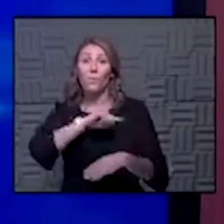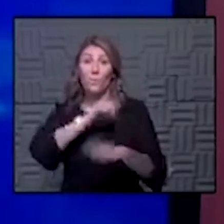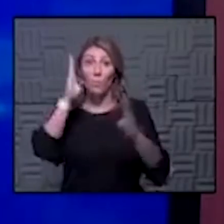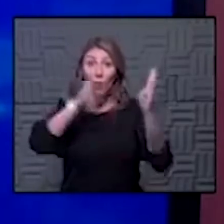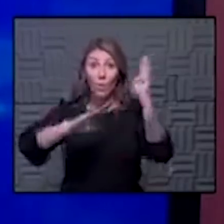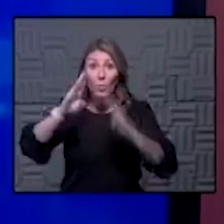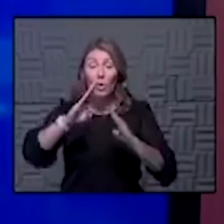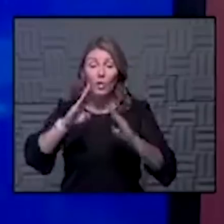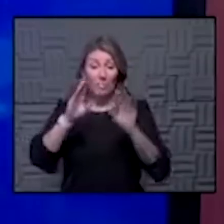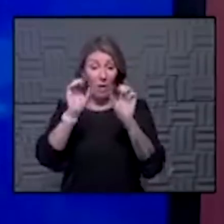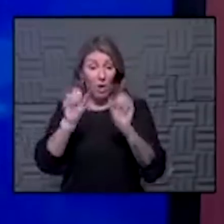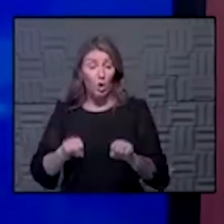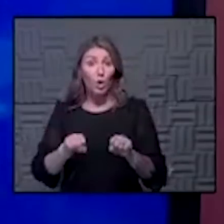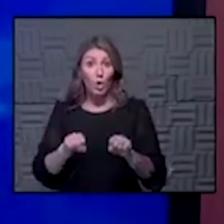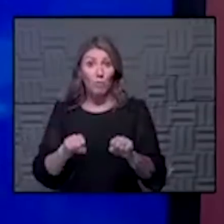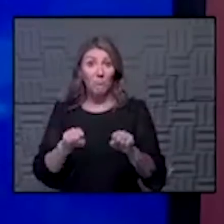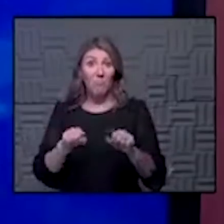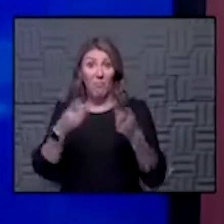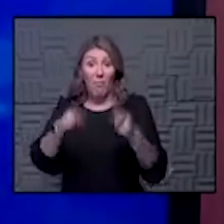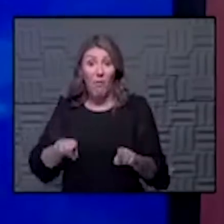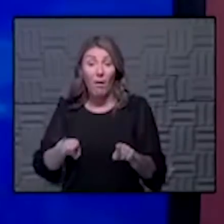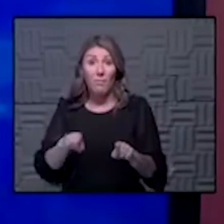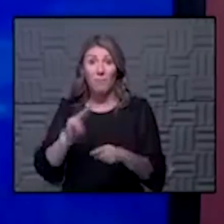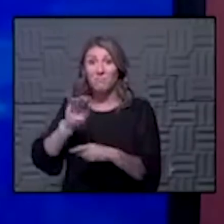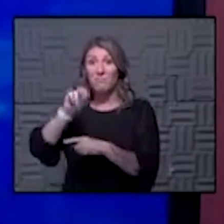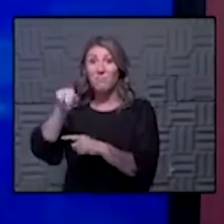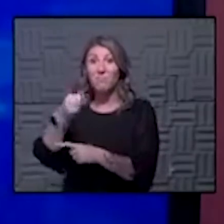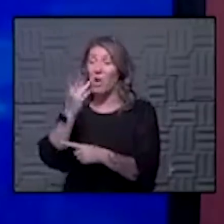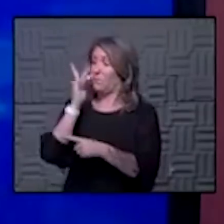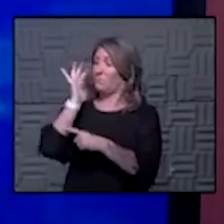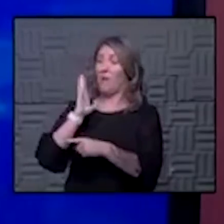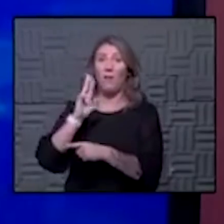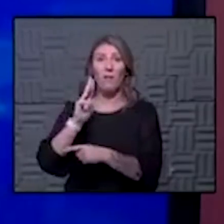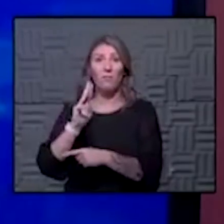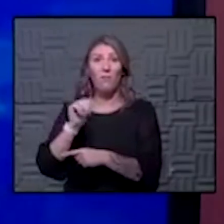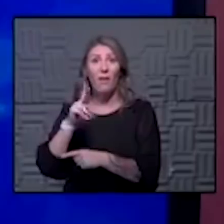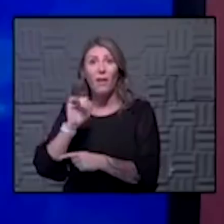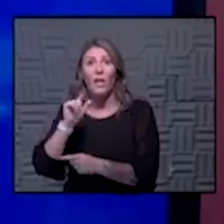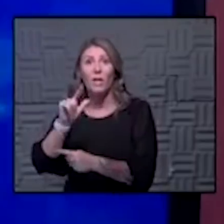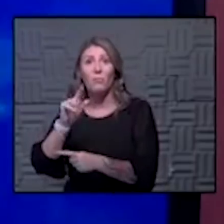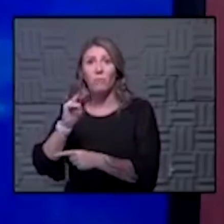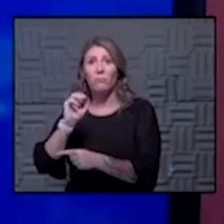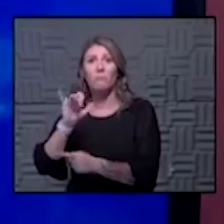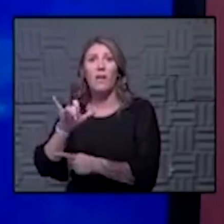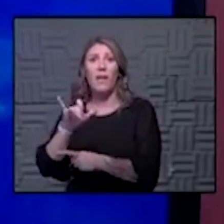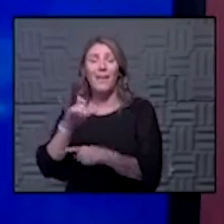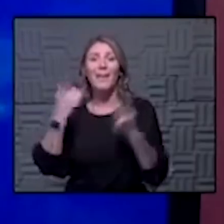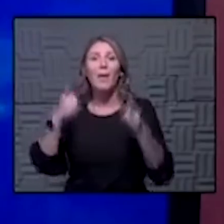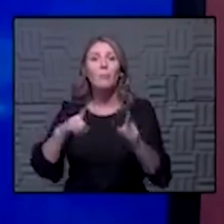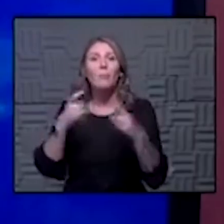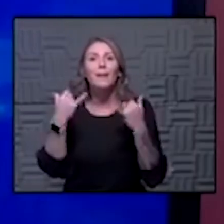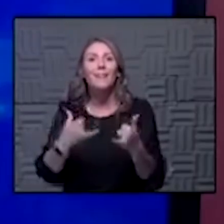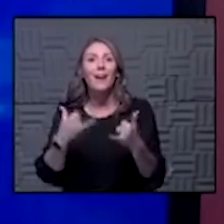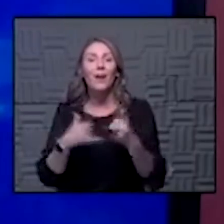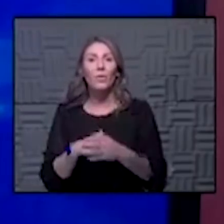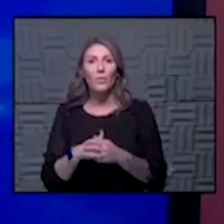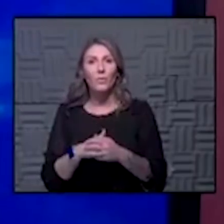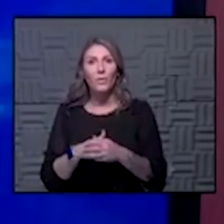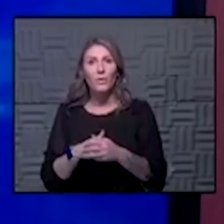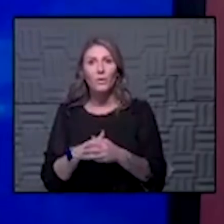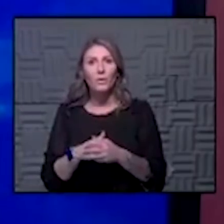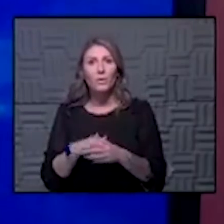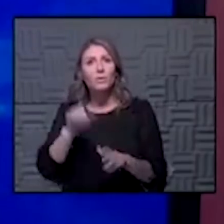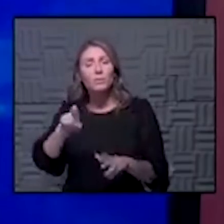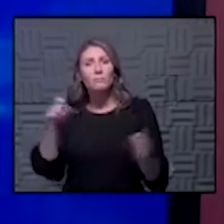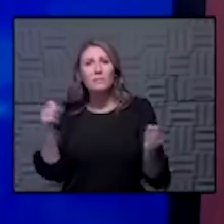worried that could be possible in March, April, and May are actually happening right now. And that should be very scary